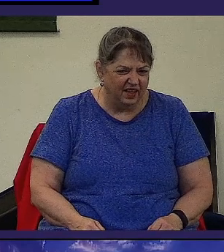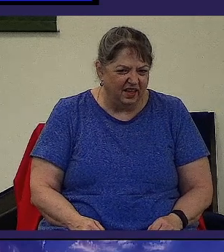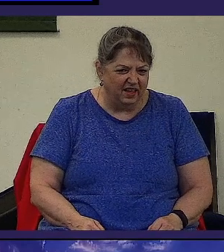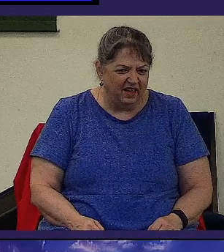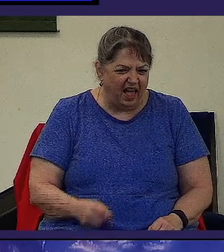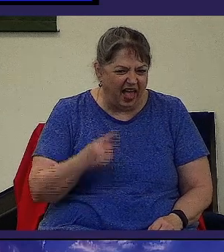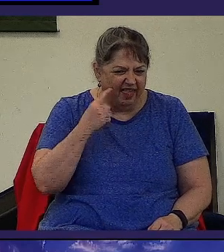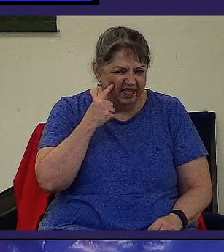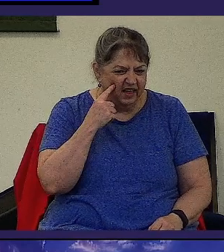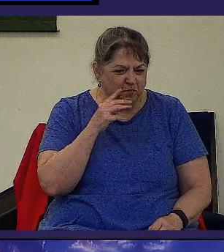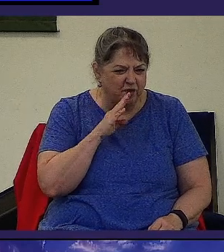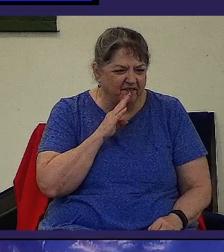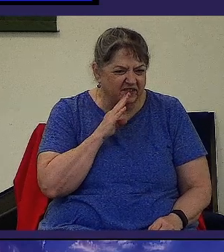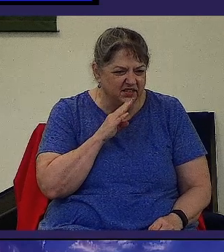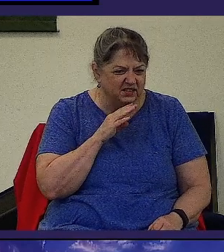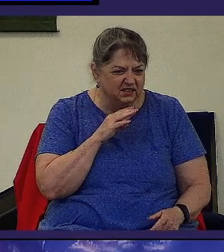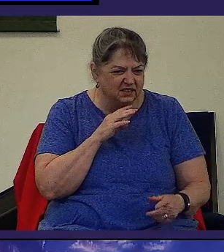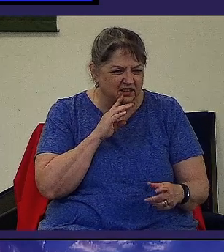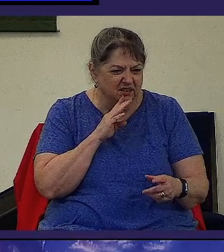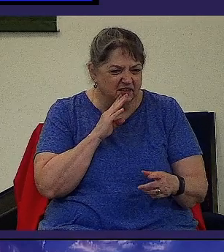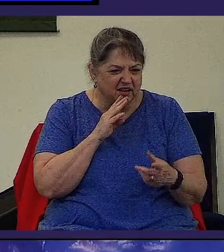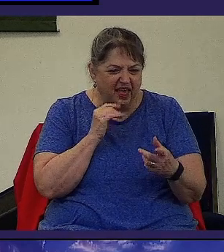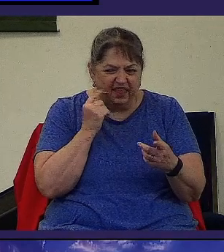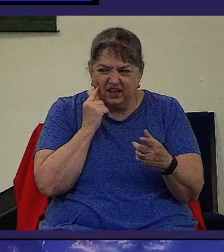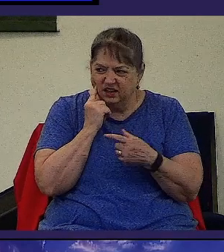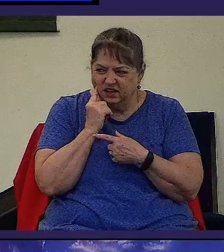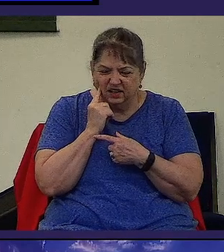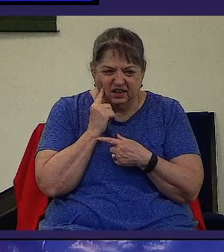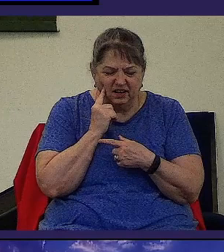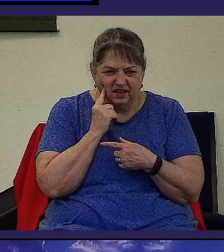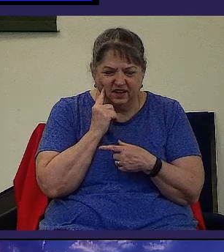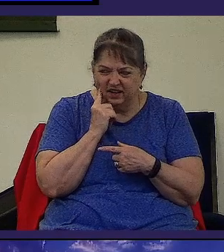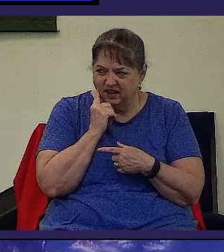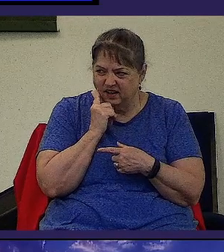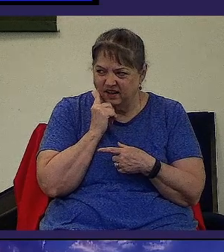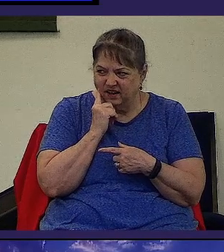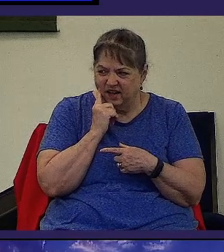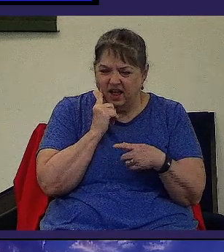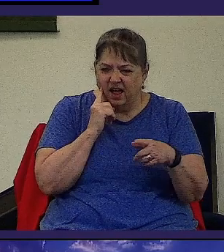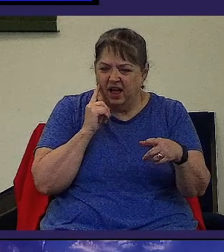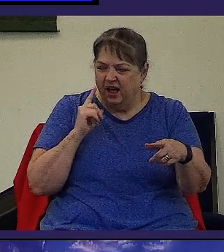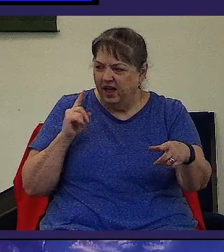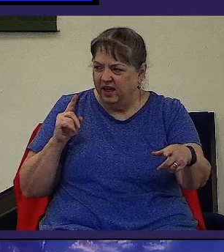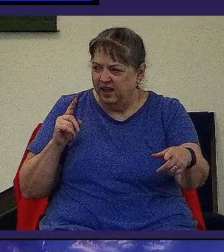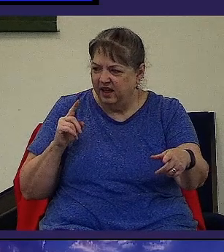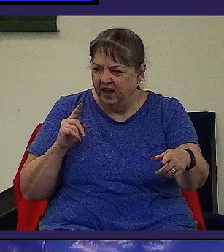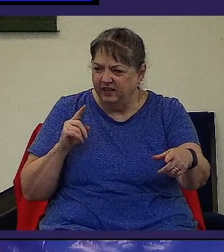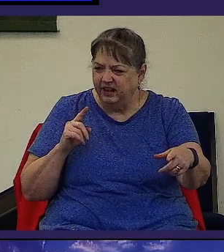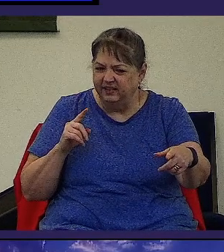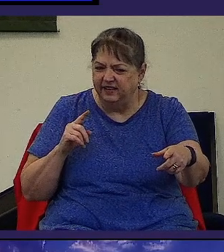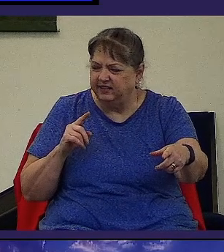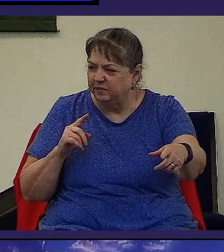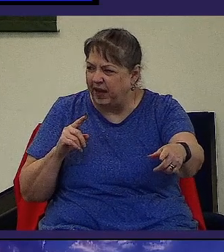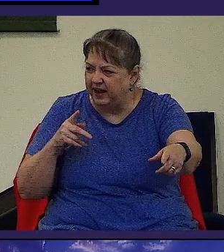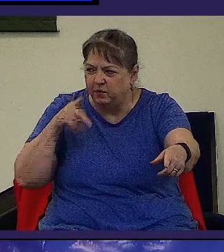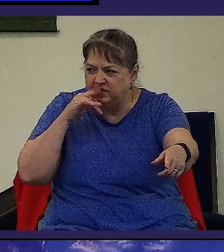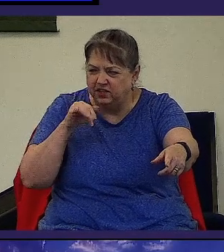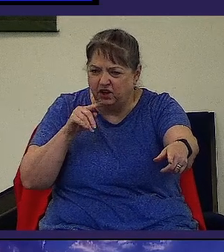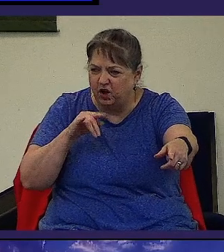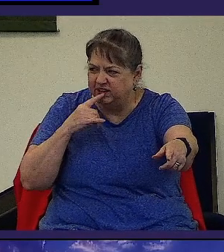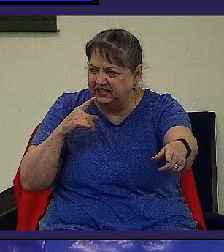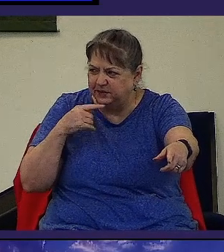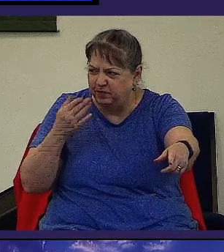competing but um i just want to remind the ladies that we have dick mates on our side when we cook food for you guys all right